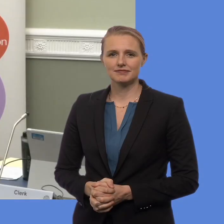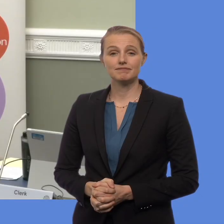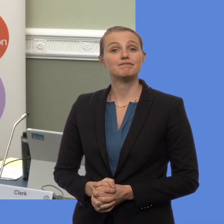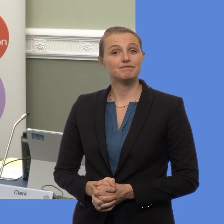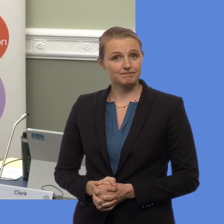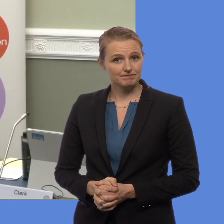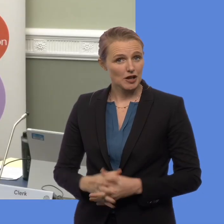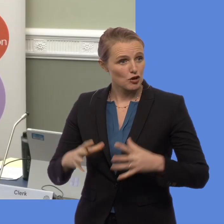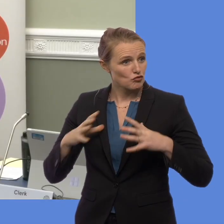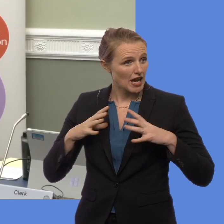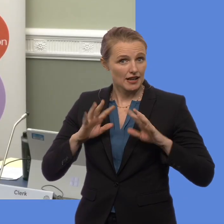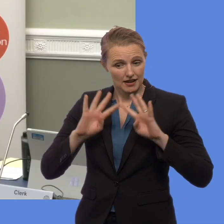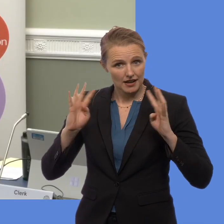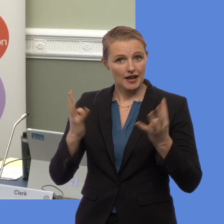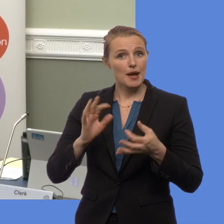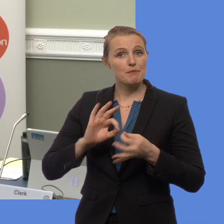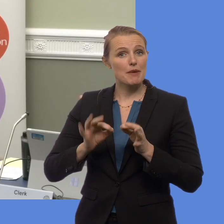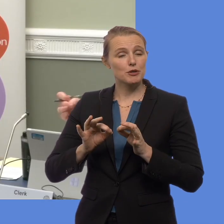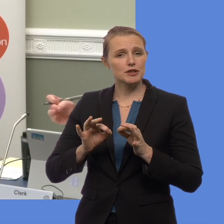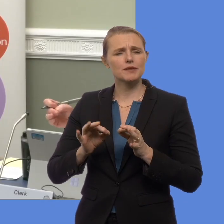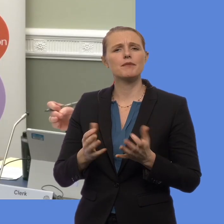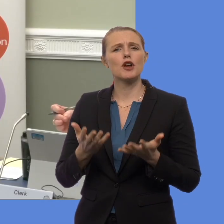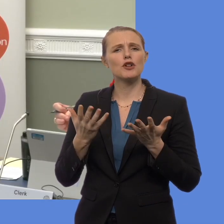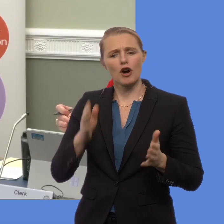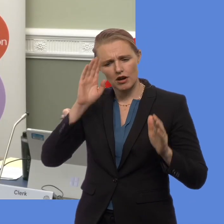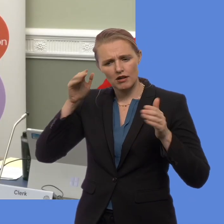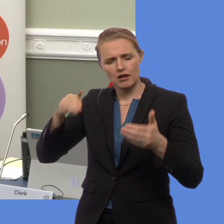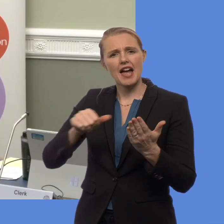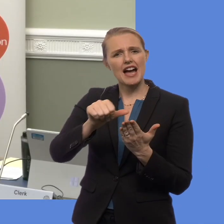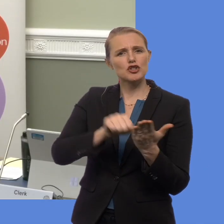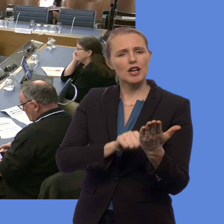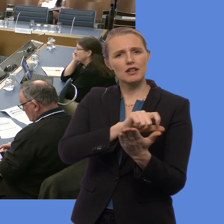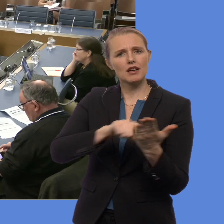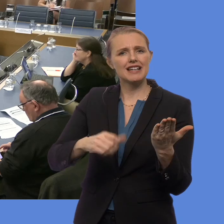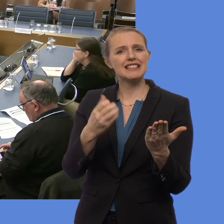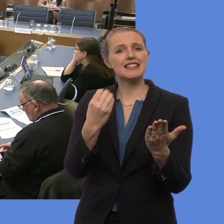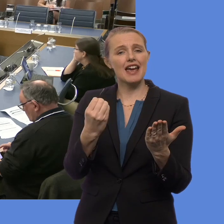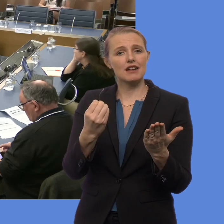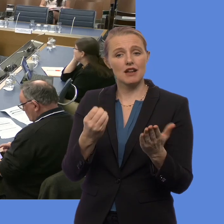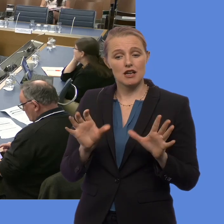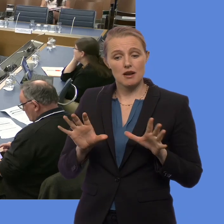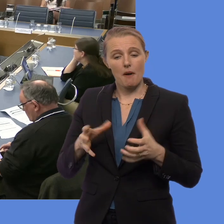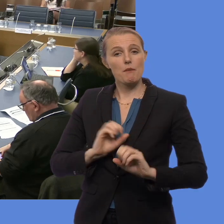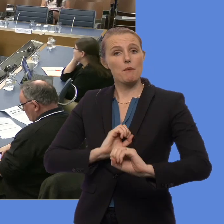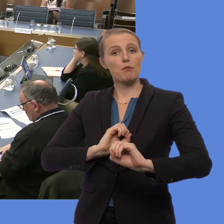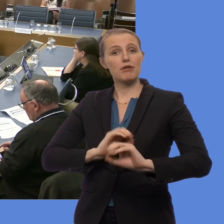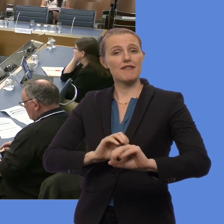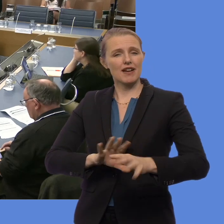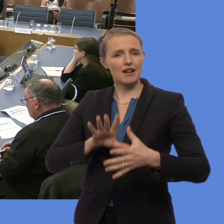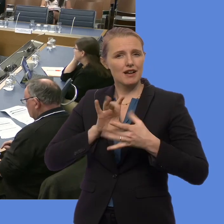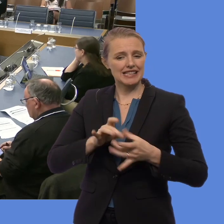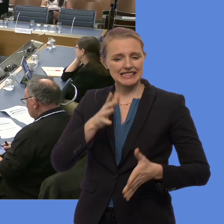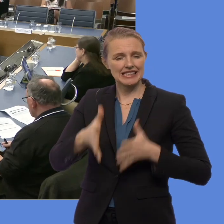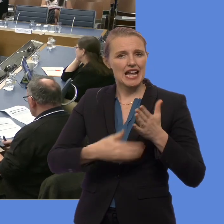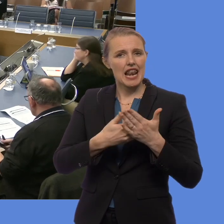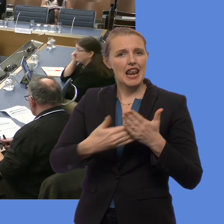Okay, members, thank you for that. So we are now moving into agenda item 10, Departmental briefing on the Sign Language Bill. So members, an